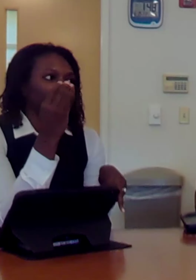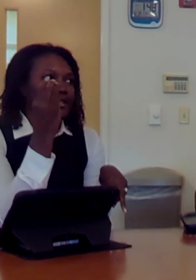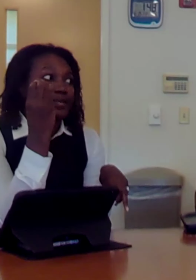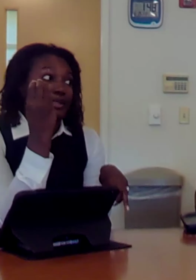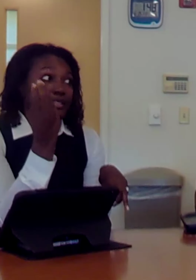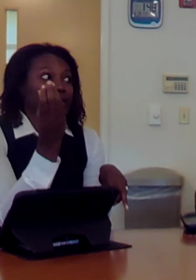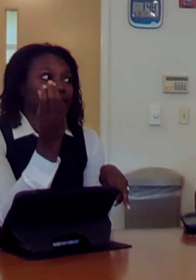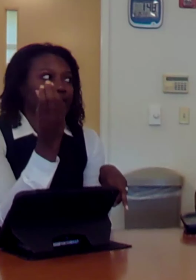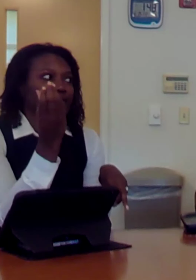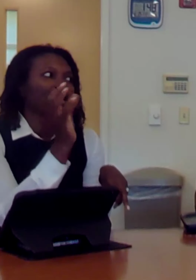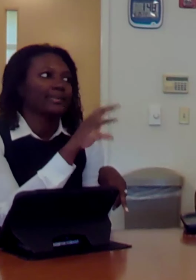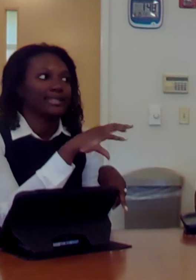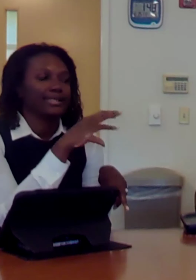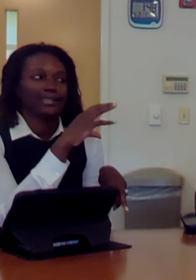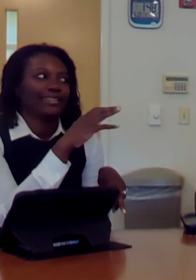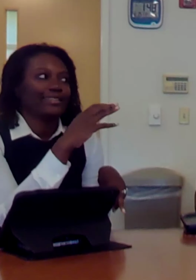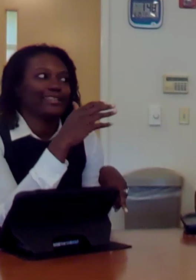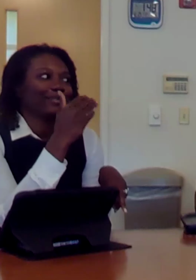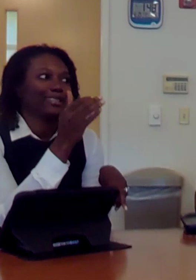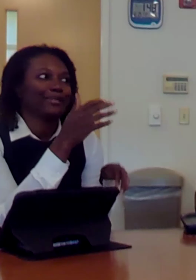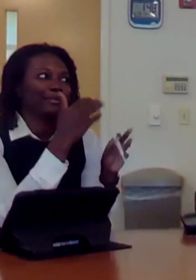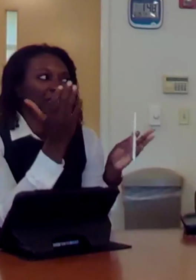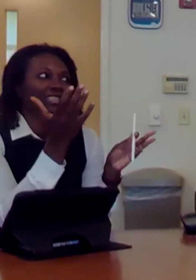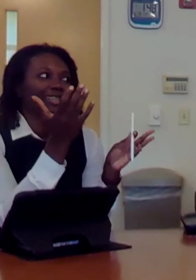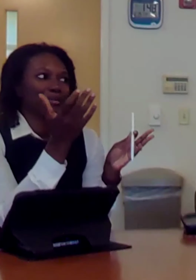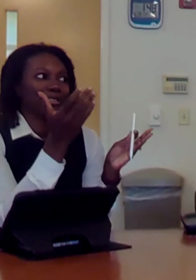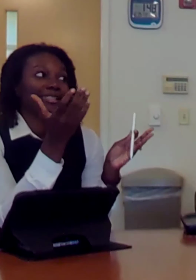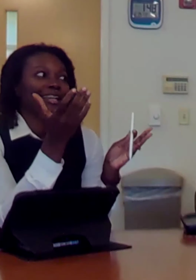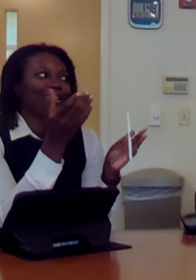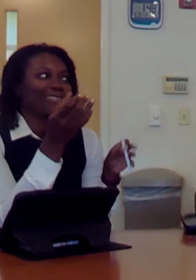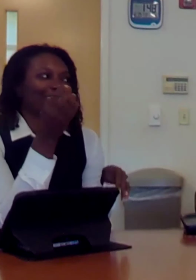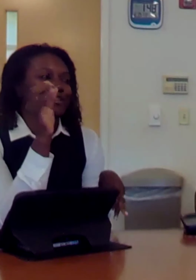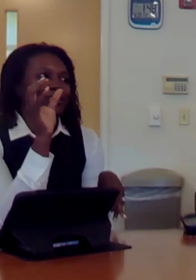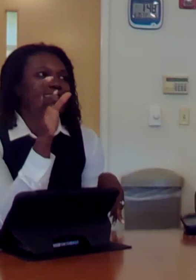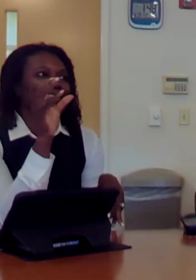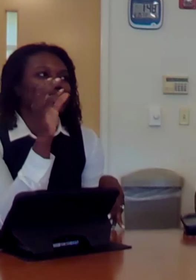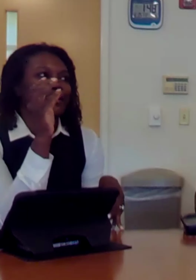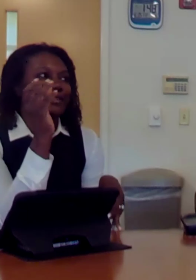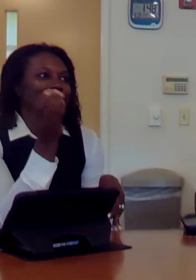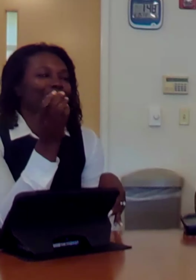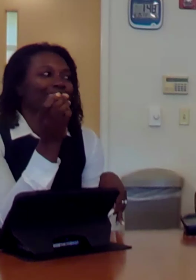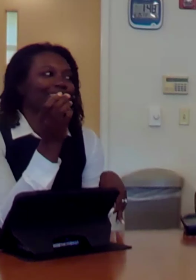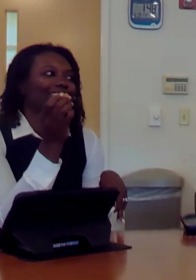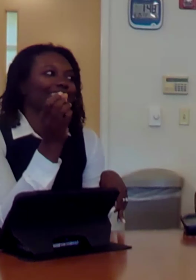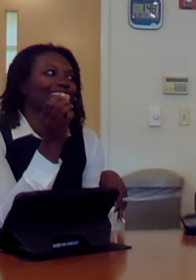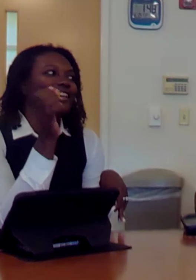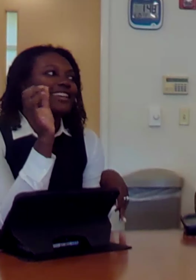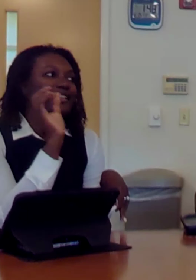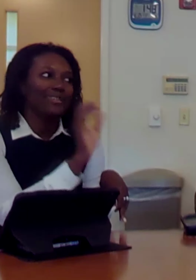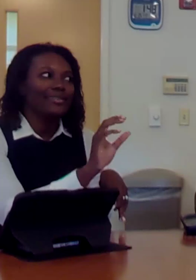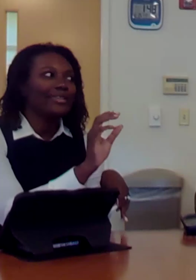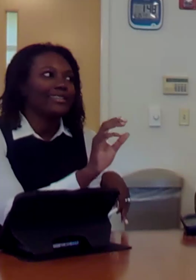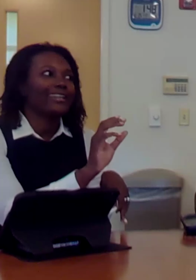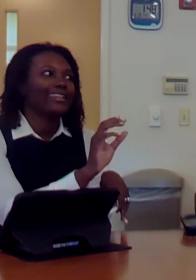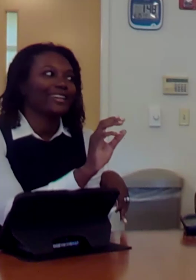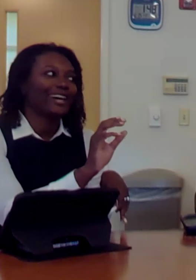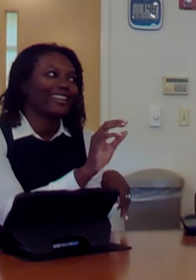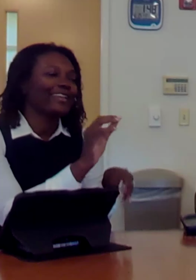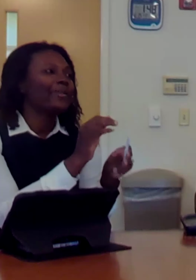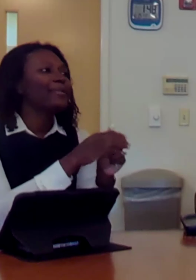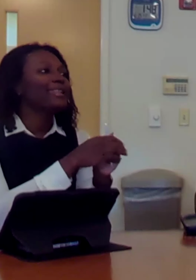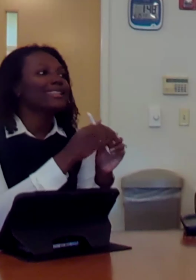you report in like a percentage. And that's what this like, you know, that's what the machine like spits out is like strain. It's like a percentage. And you're like, you don't know what